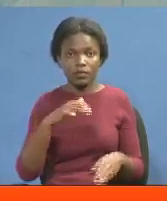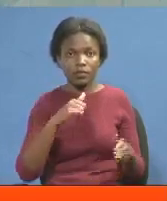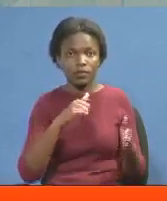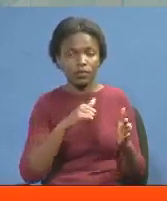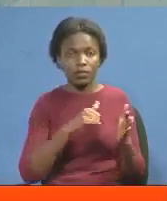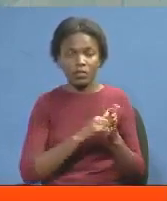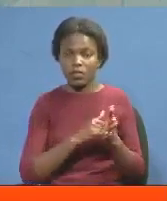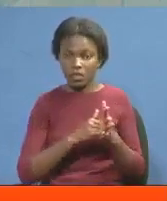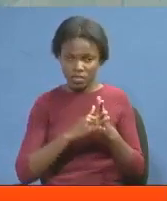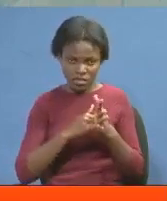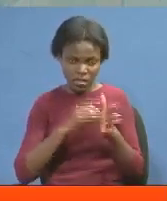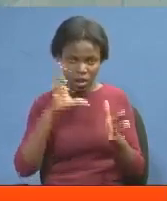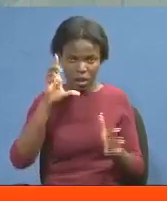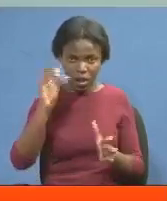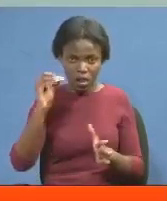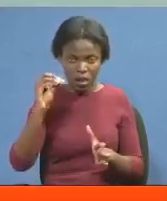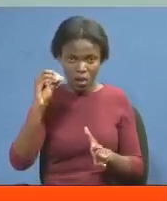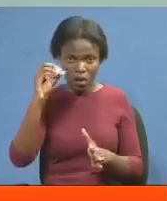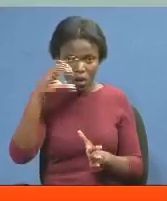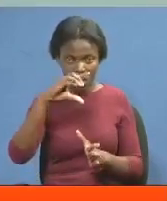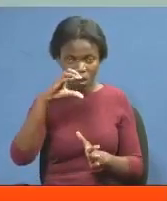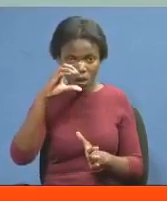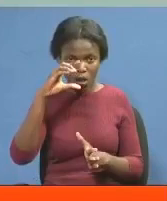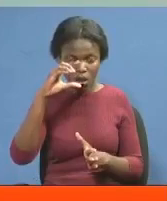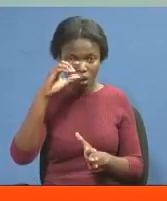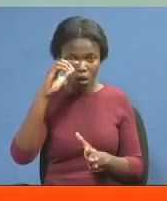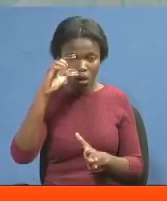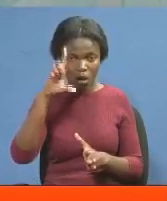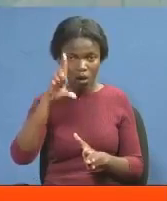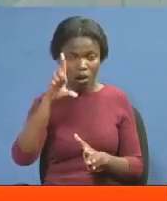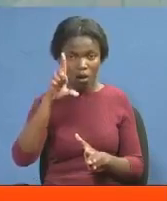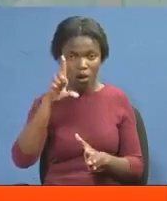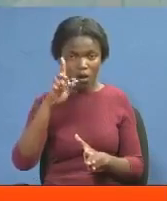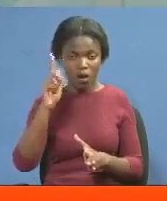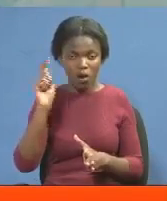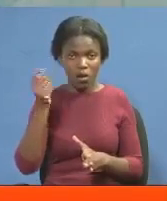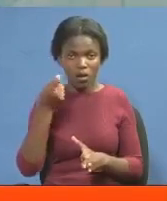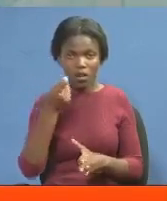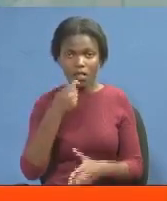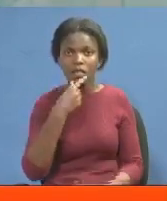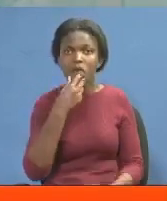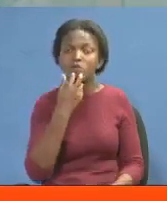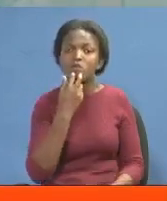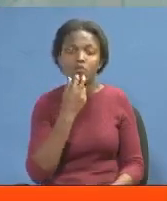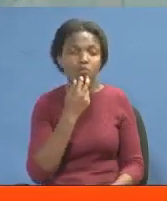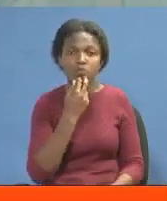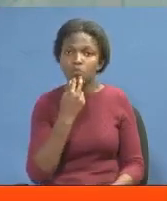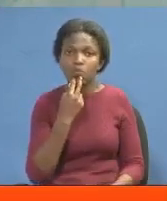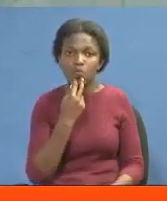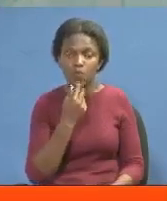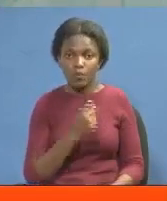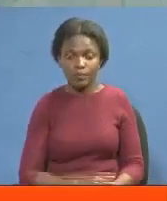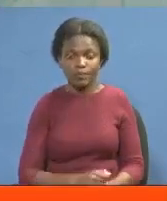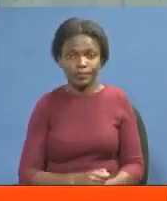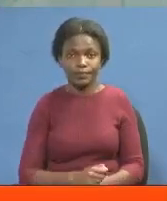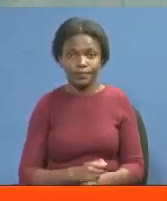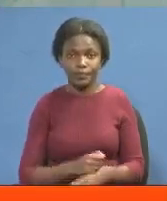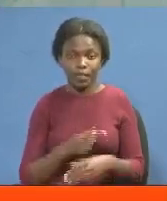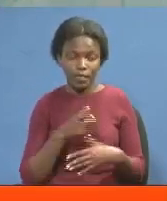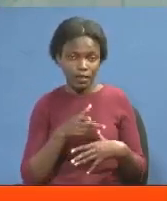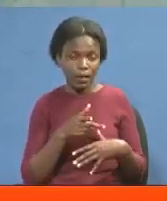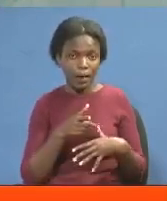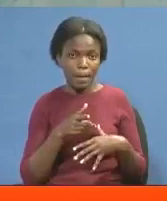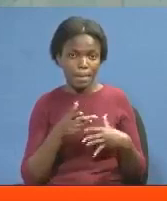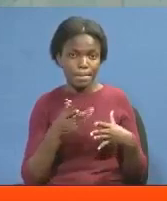a local Luya name. Yeah. But he's from where? From Western Kenya. They are, these people, our brothers from